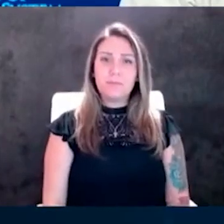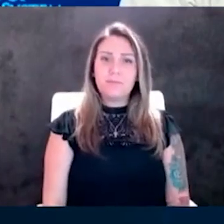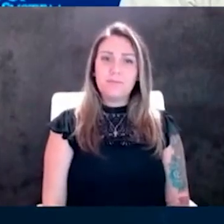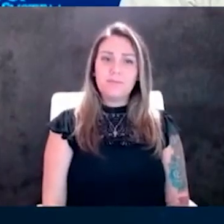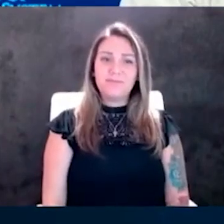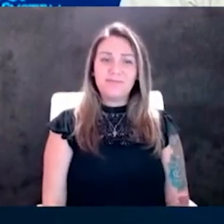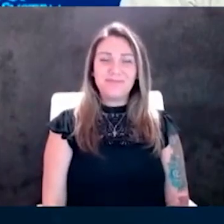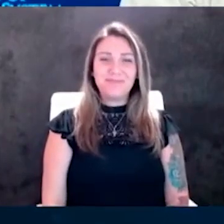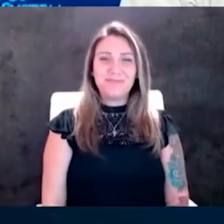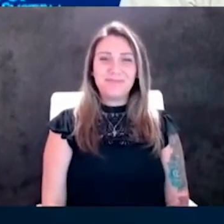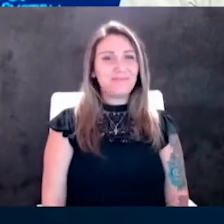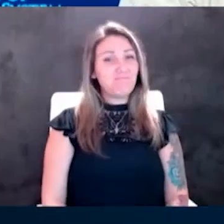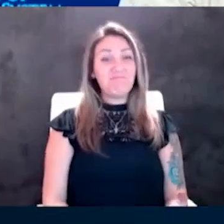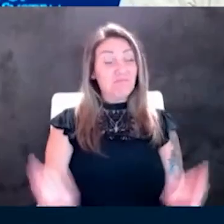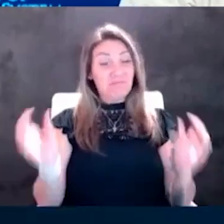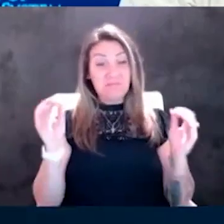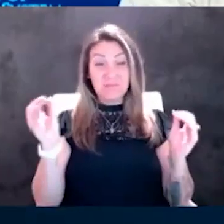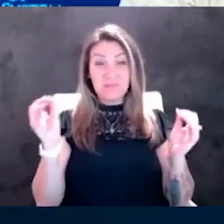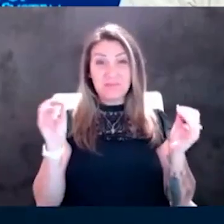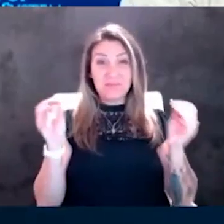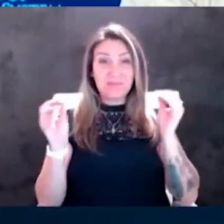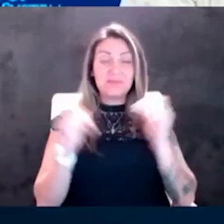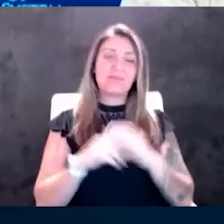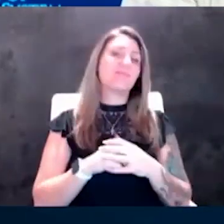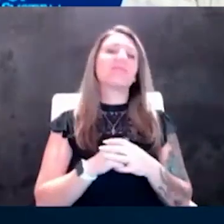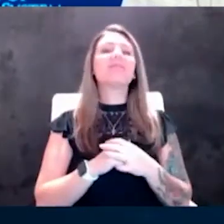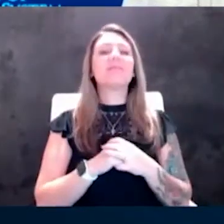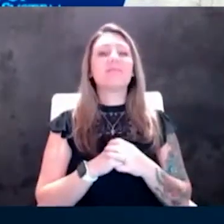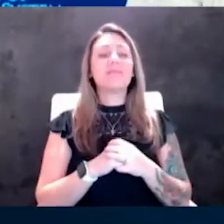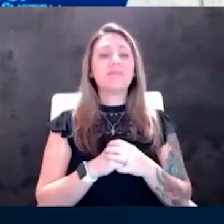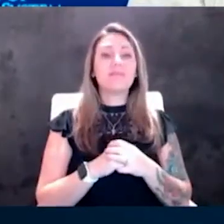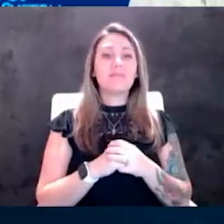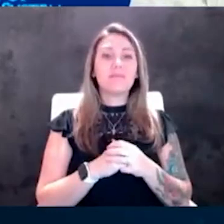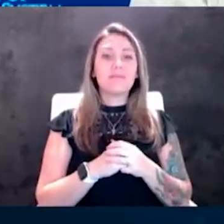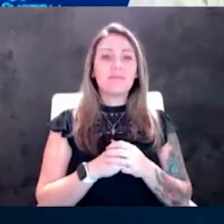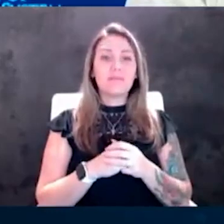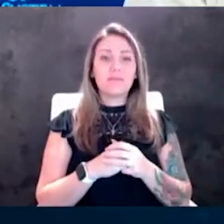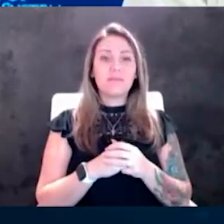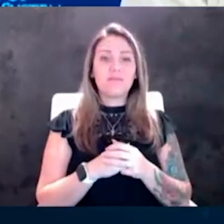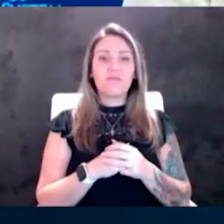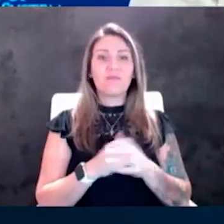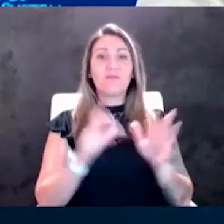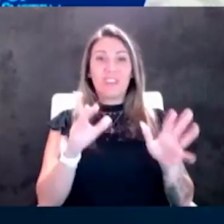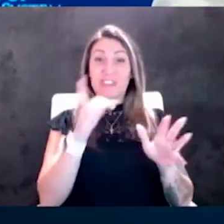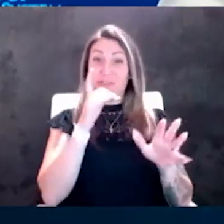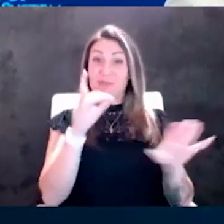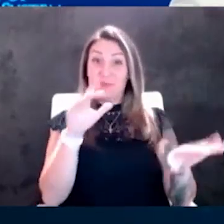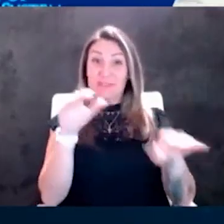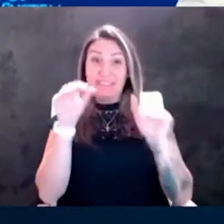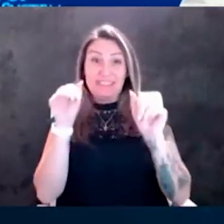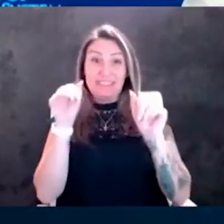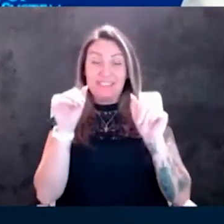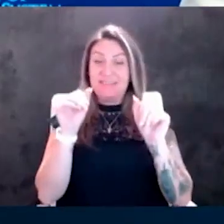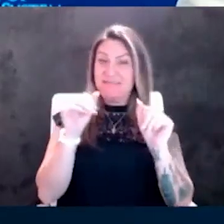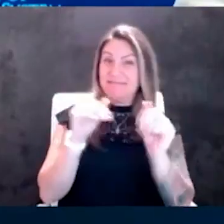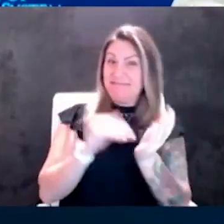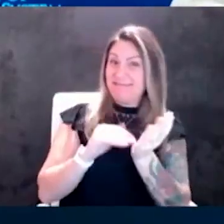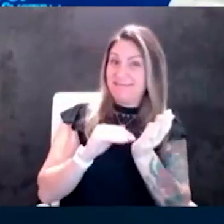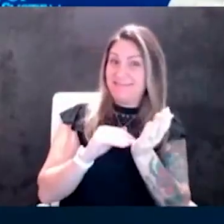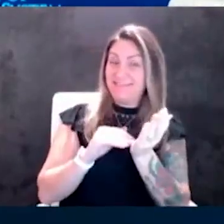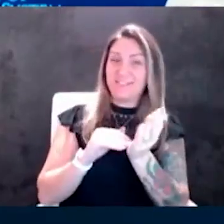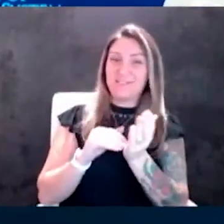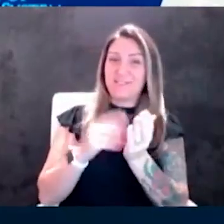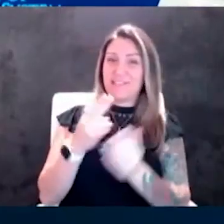All right, I'm not hearing any. All right, so don't go too far, Dr. Hawk, because I know we're going to have community questions for